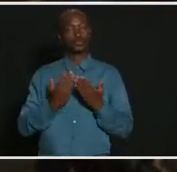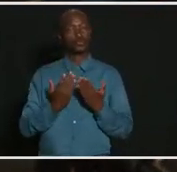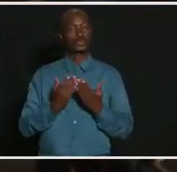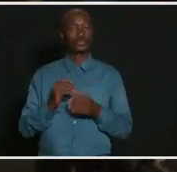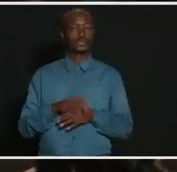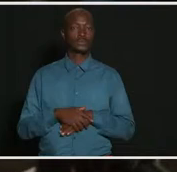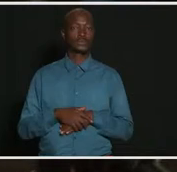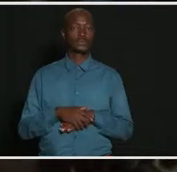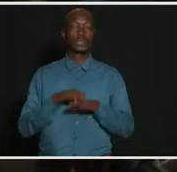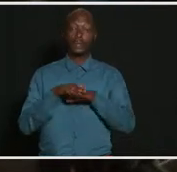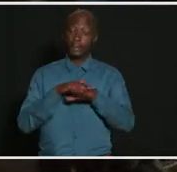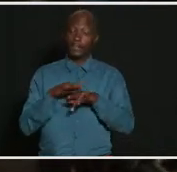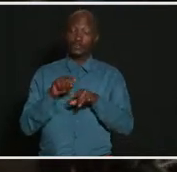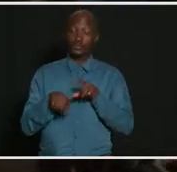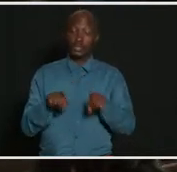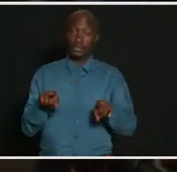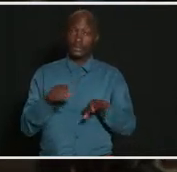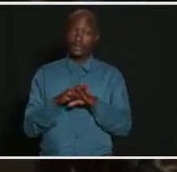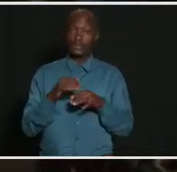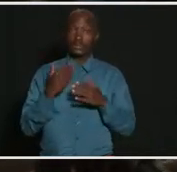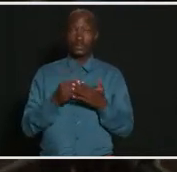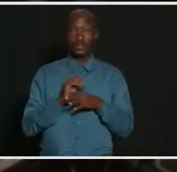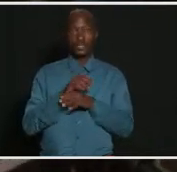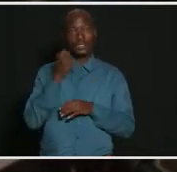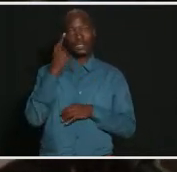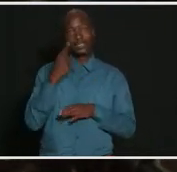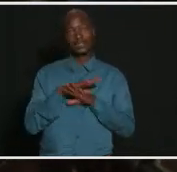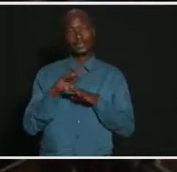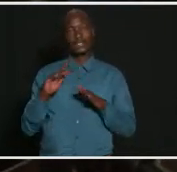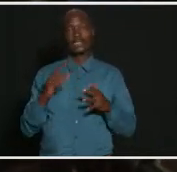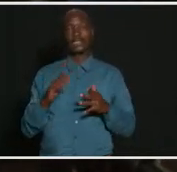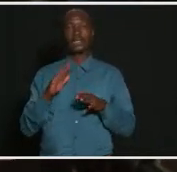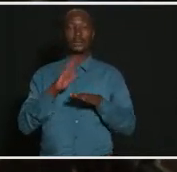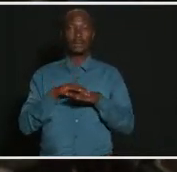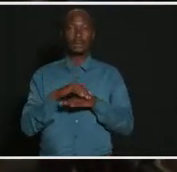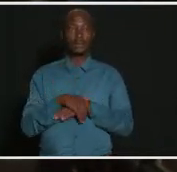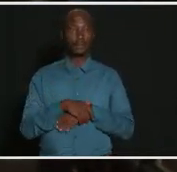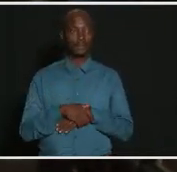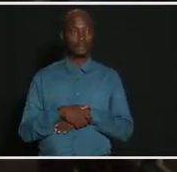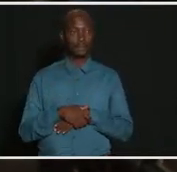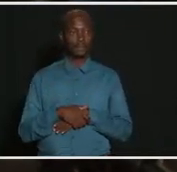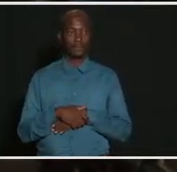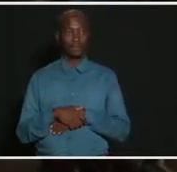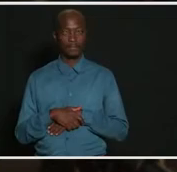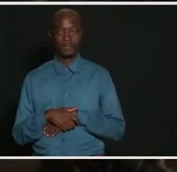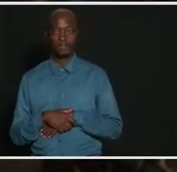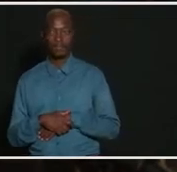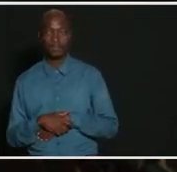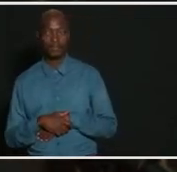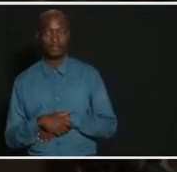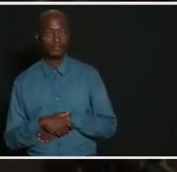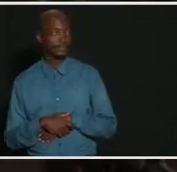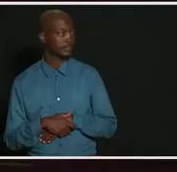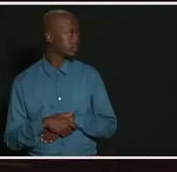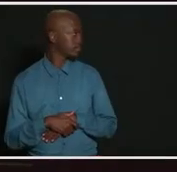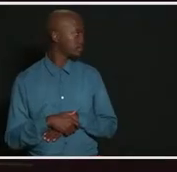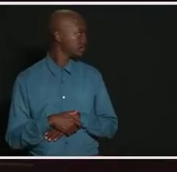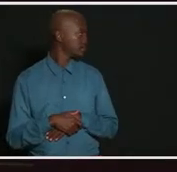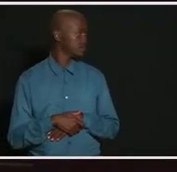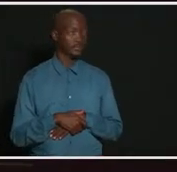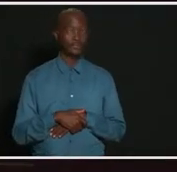based on these we could understand homeschooling much better based on the time yeah thank you next